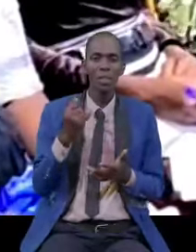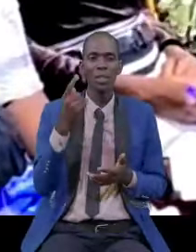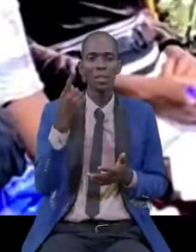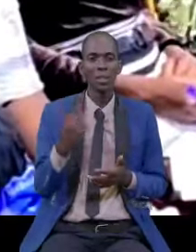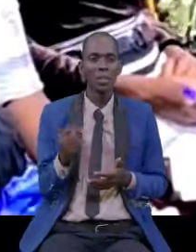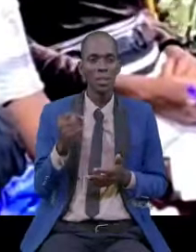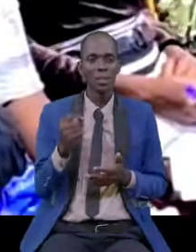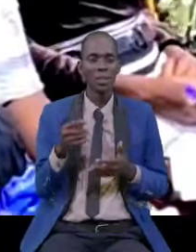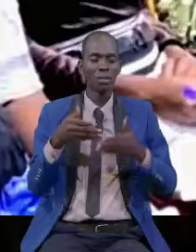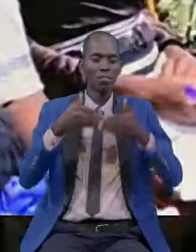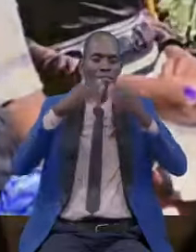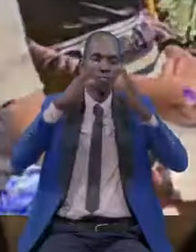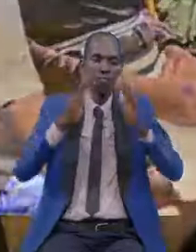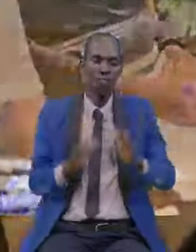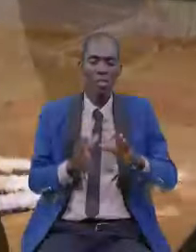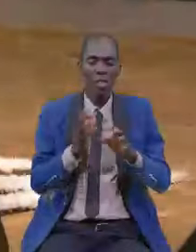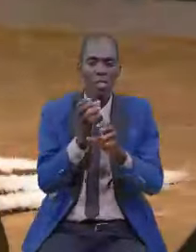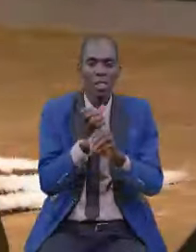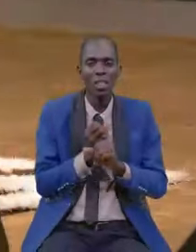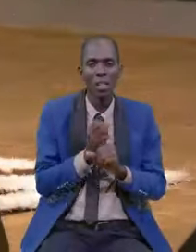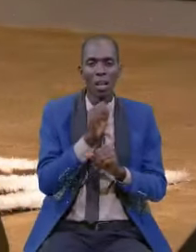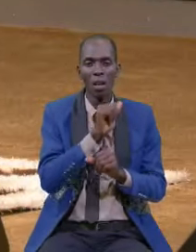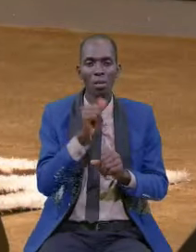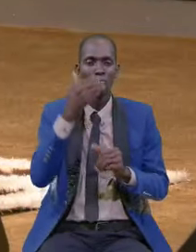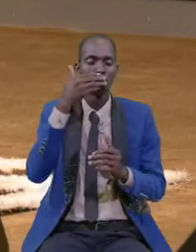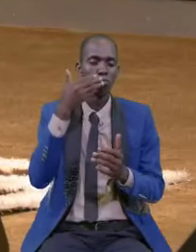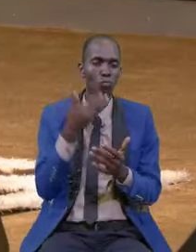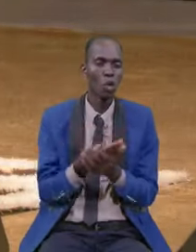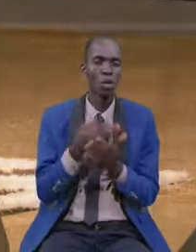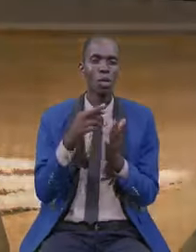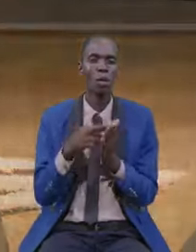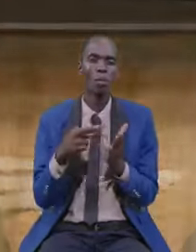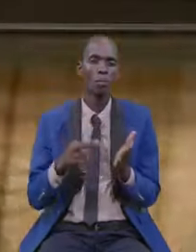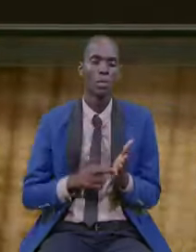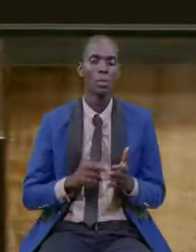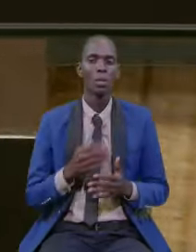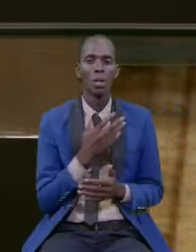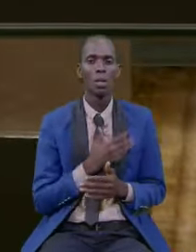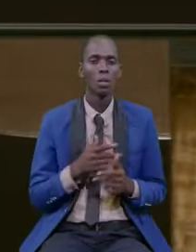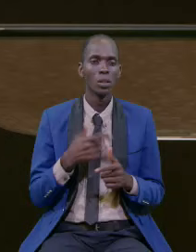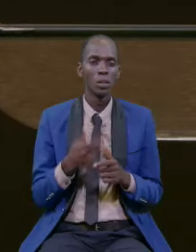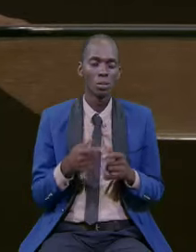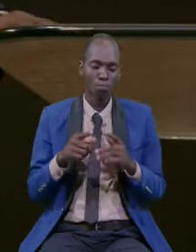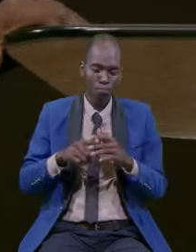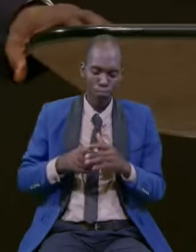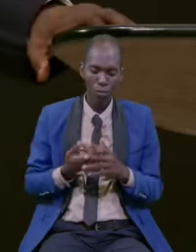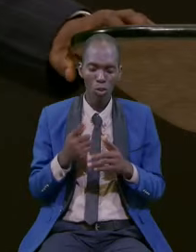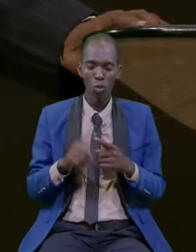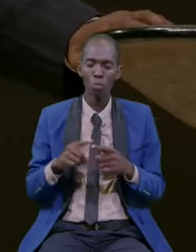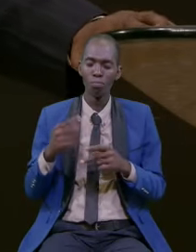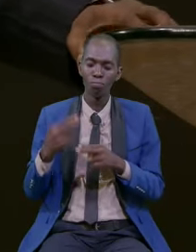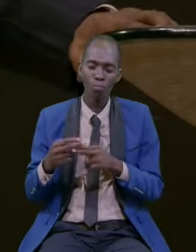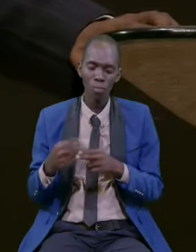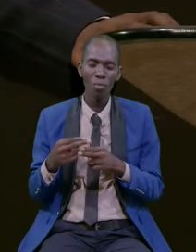elders obtained a good report. And then he now begins to mention them. The people